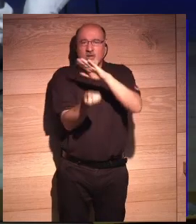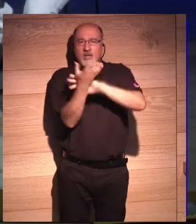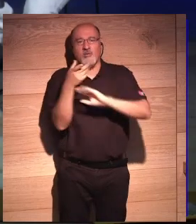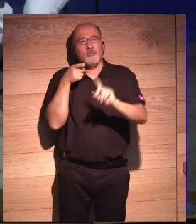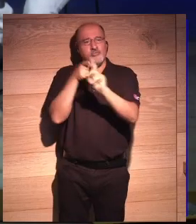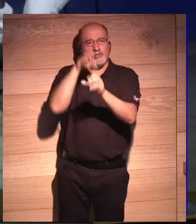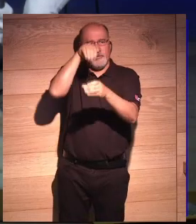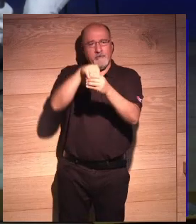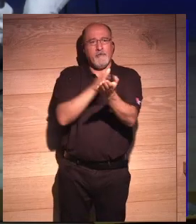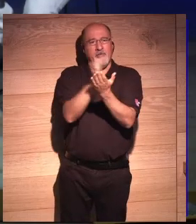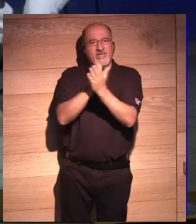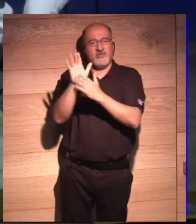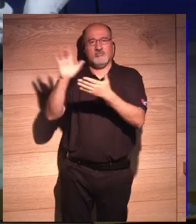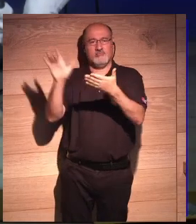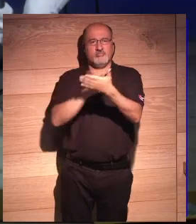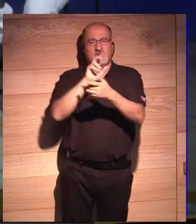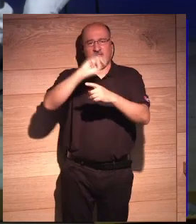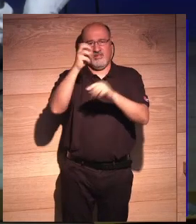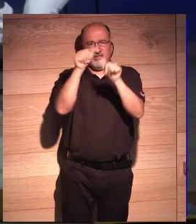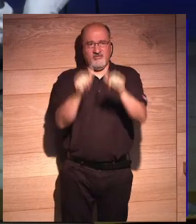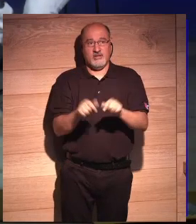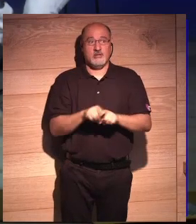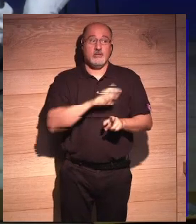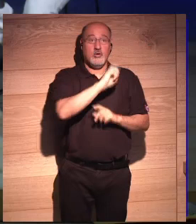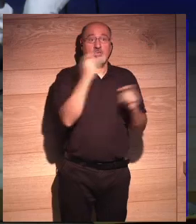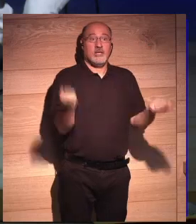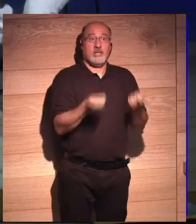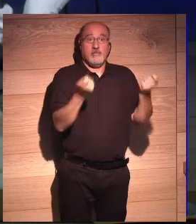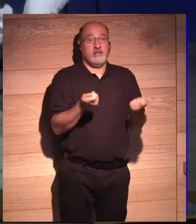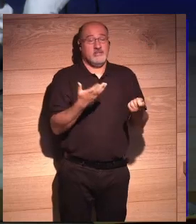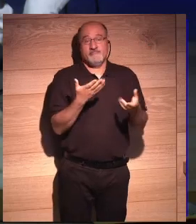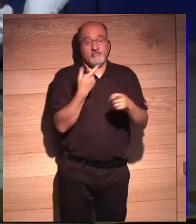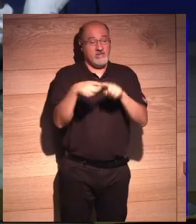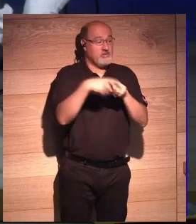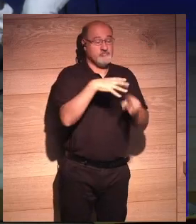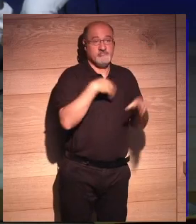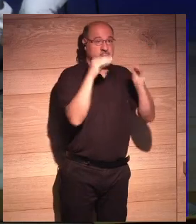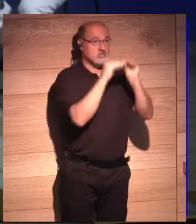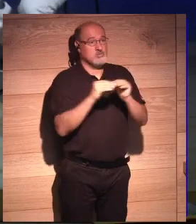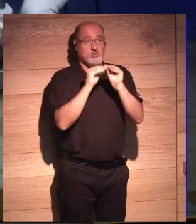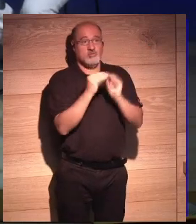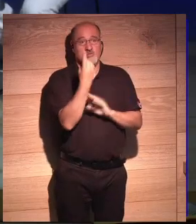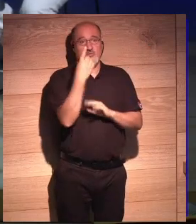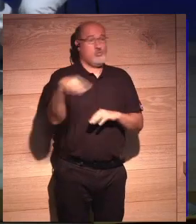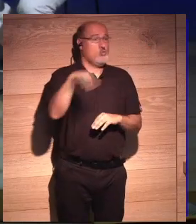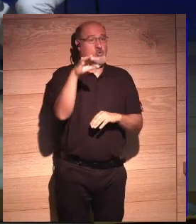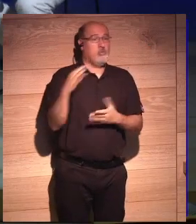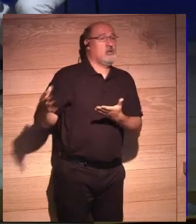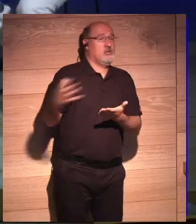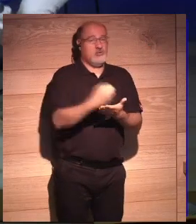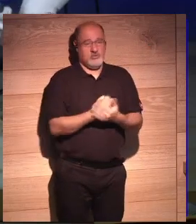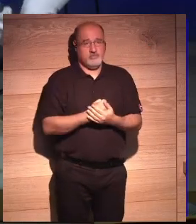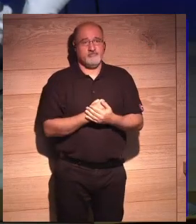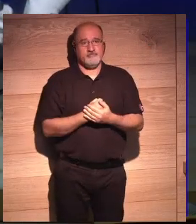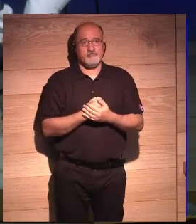of content is created and designed specifically for a channel. But there are other campaigns where we could not create different content. The